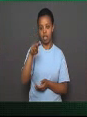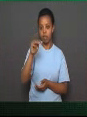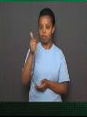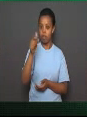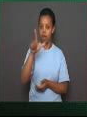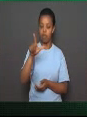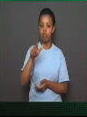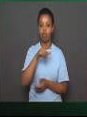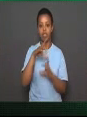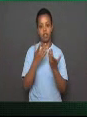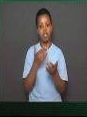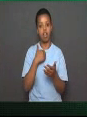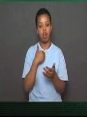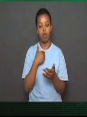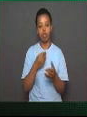ocean floors.